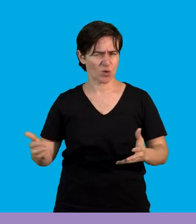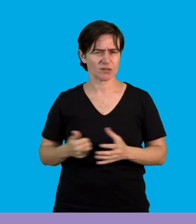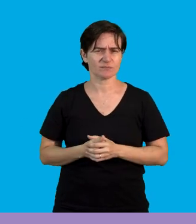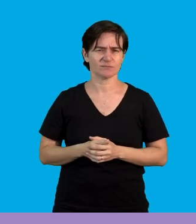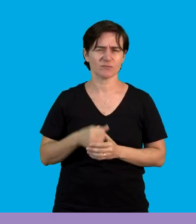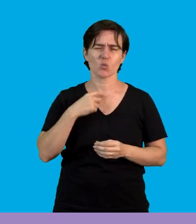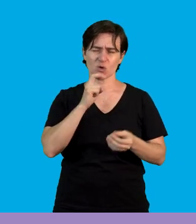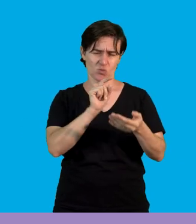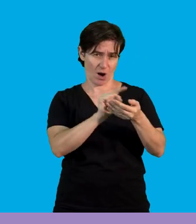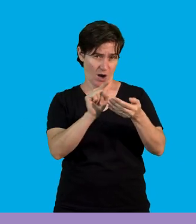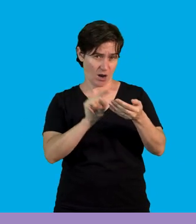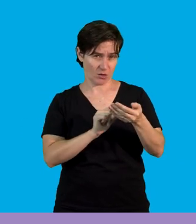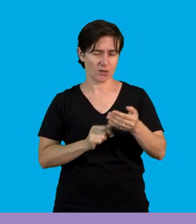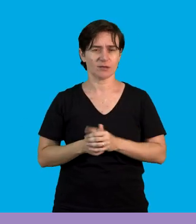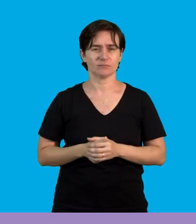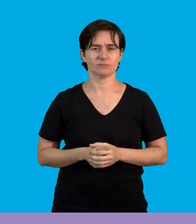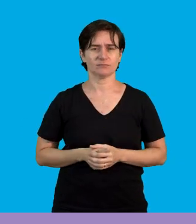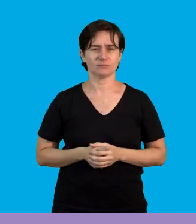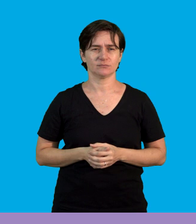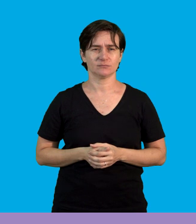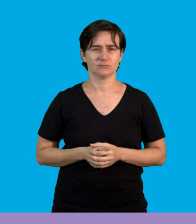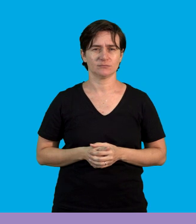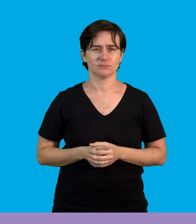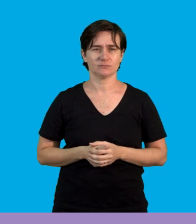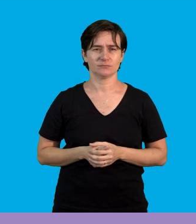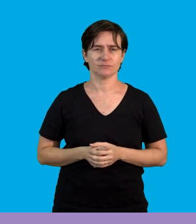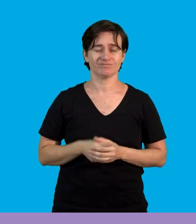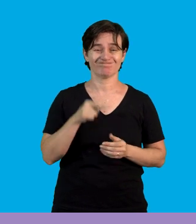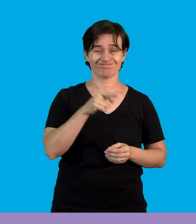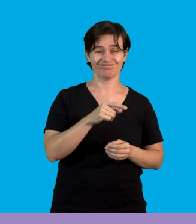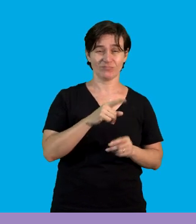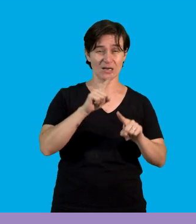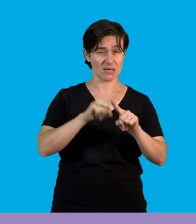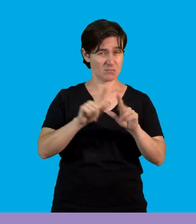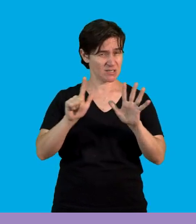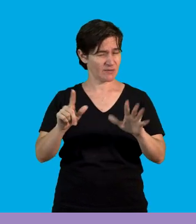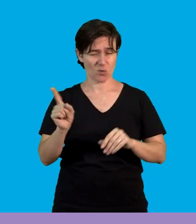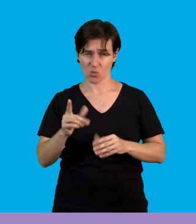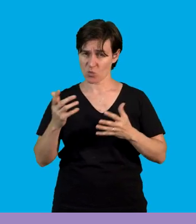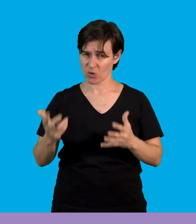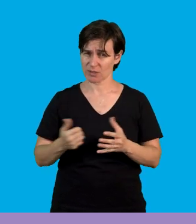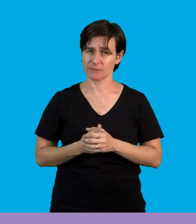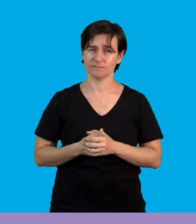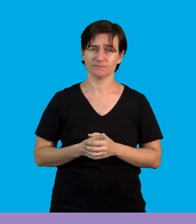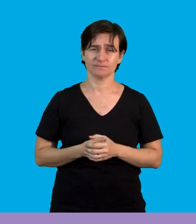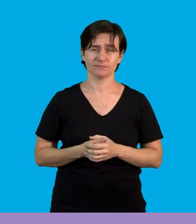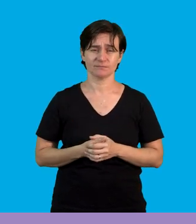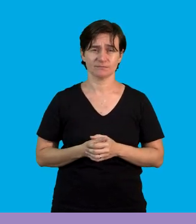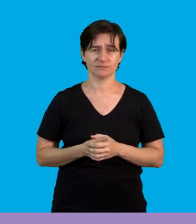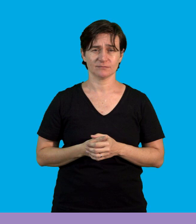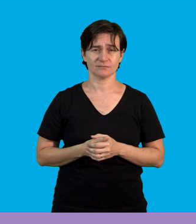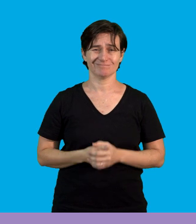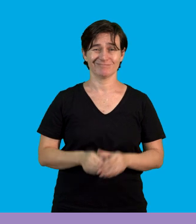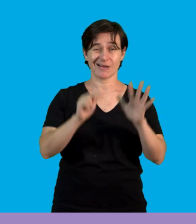do that using our calculator. 12,500 multiplied by 7, and it gives